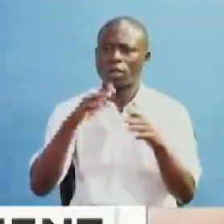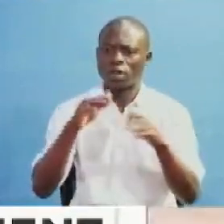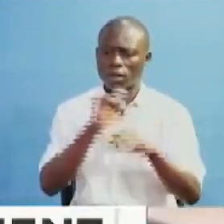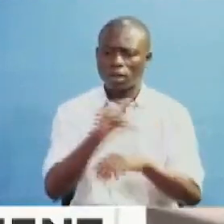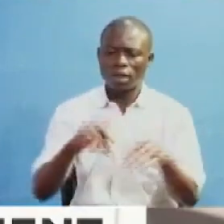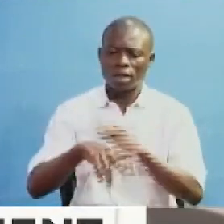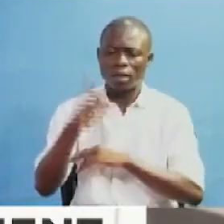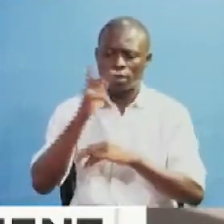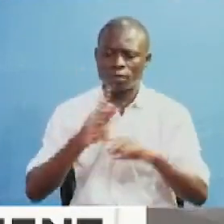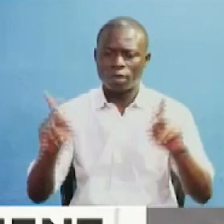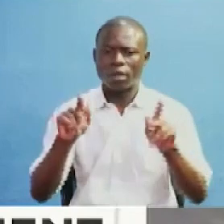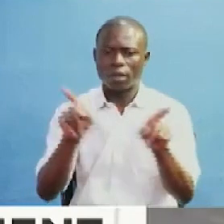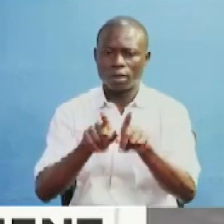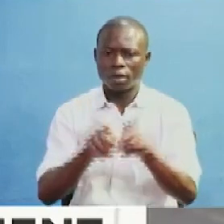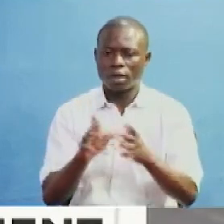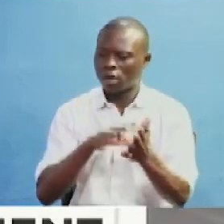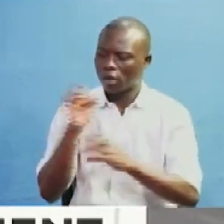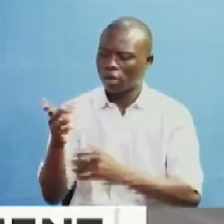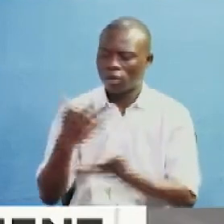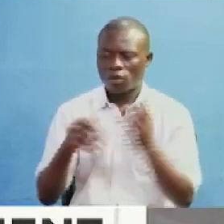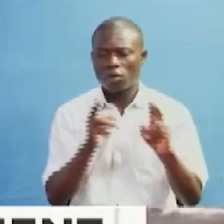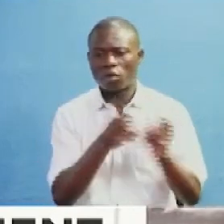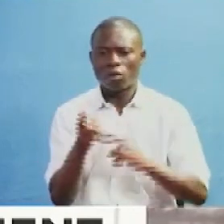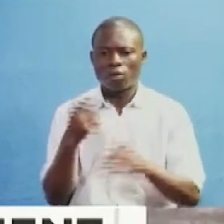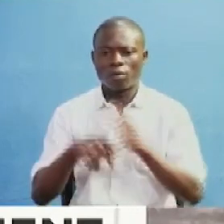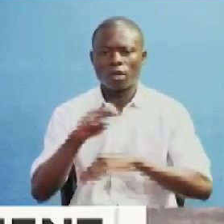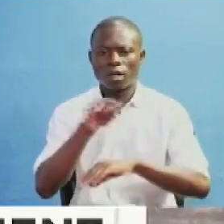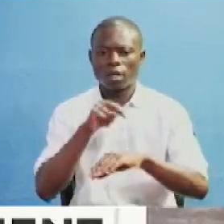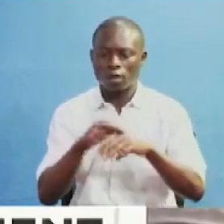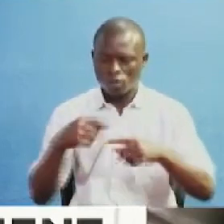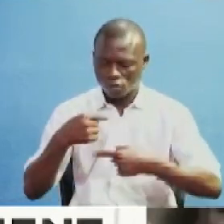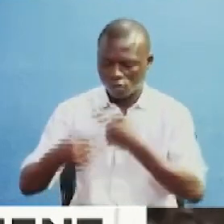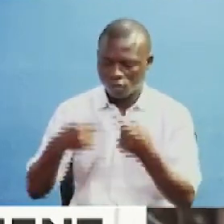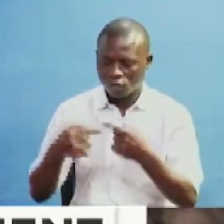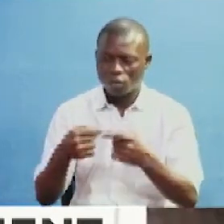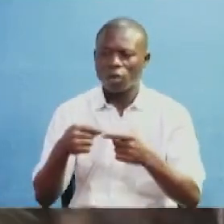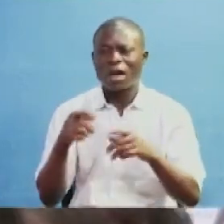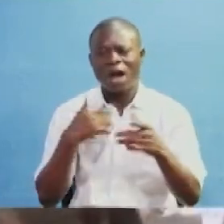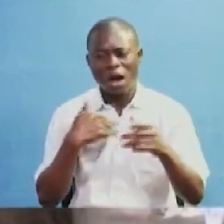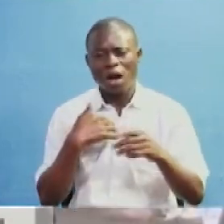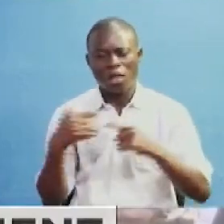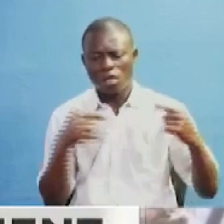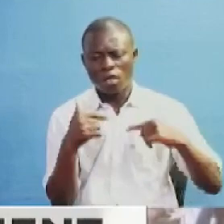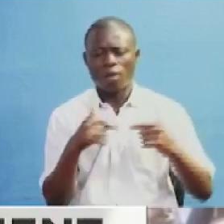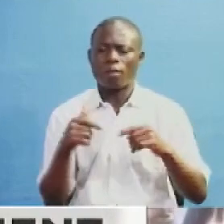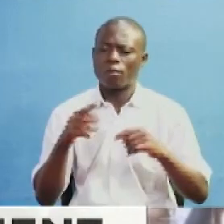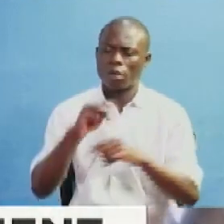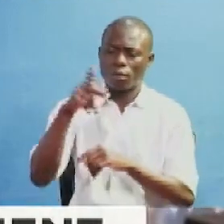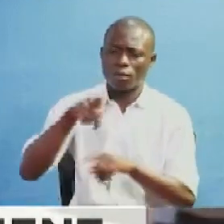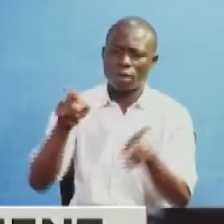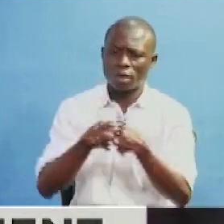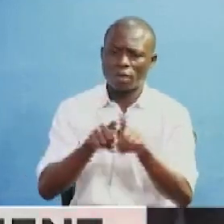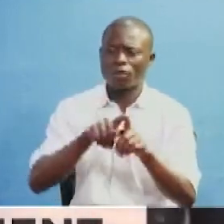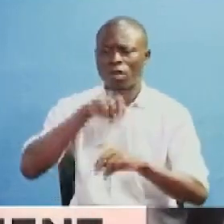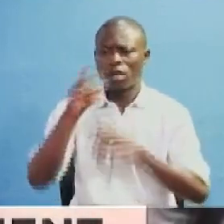mission amid chaos that rocked the moral fabric of the nation continued to receive criticism from members of public, with the critical